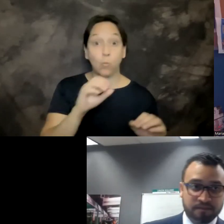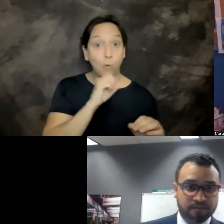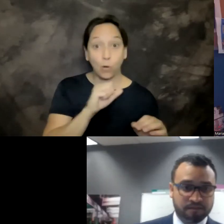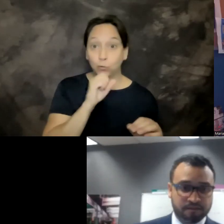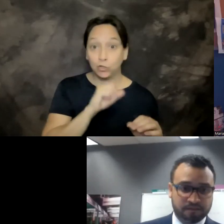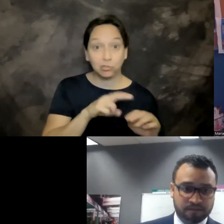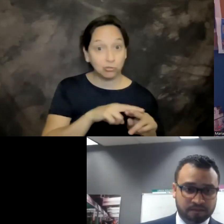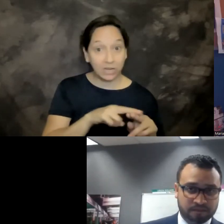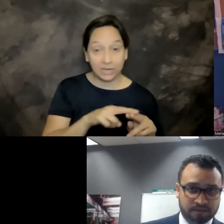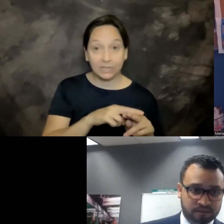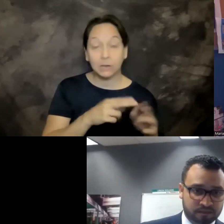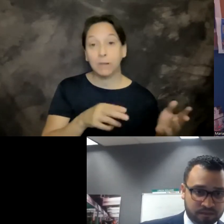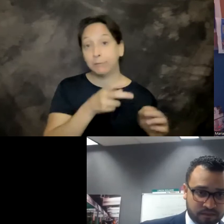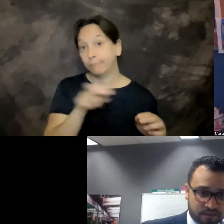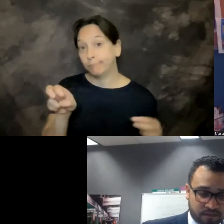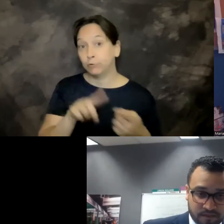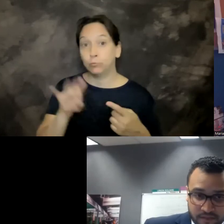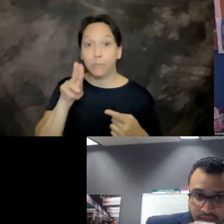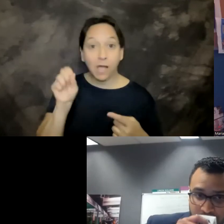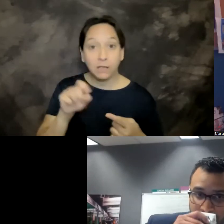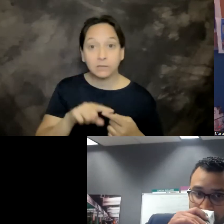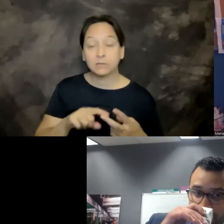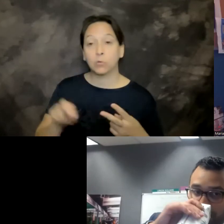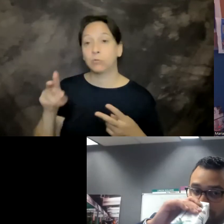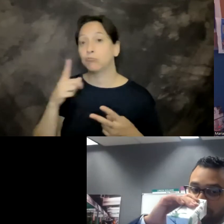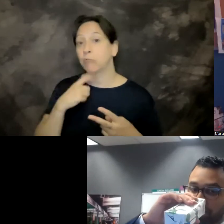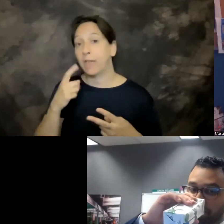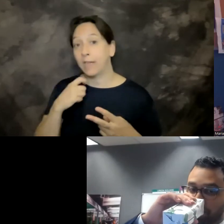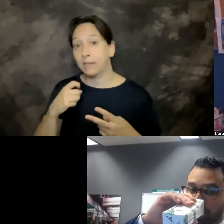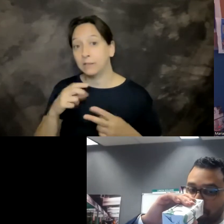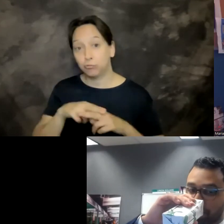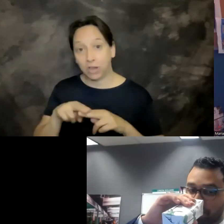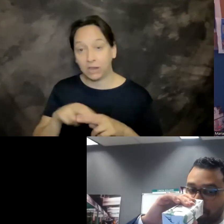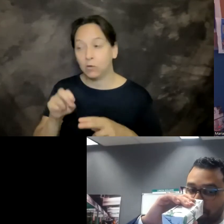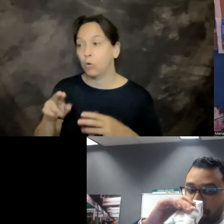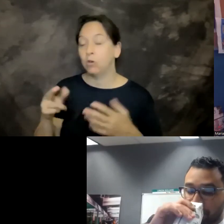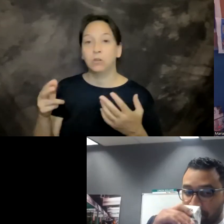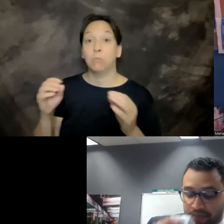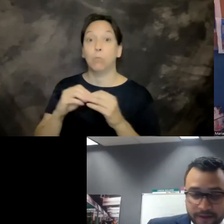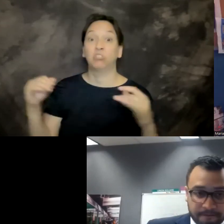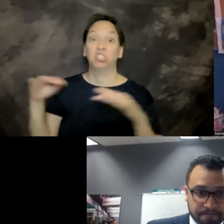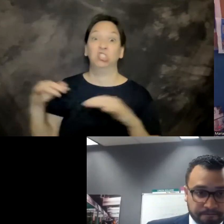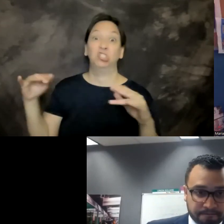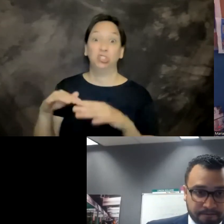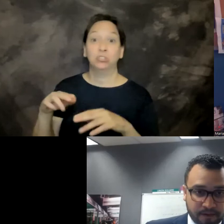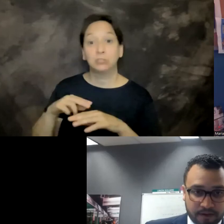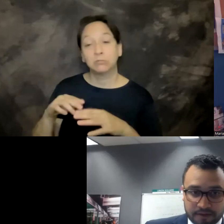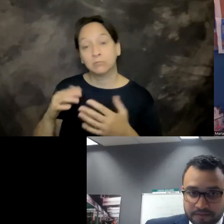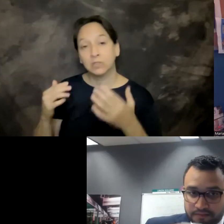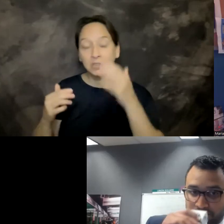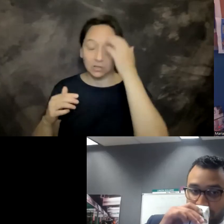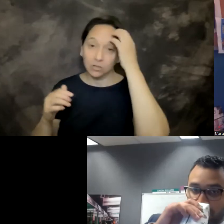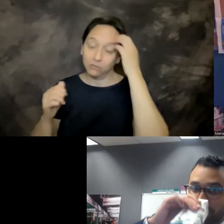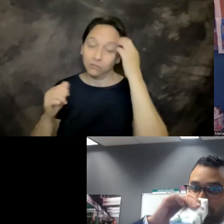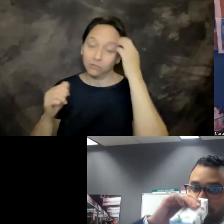the buses or the Red Line, and just more traffic in the streets, especially with school buses. That is